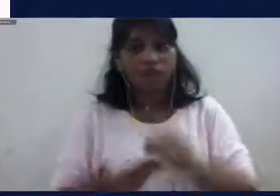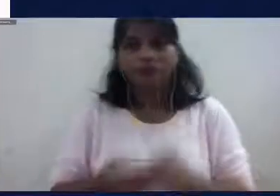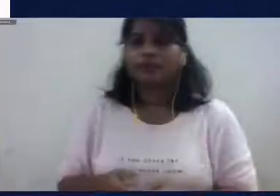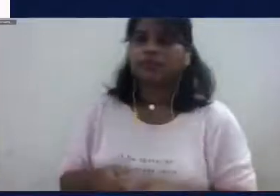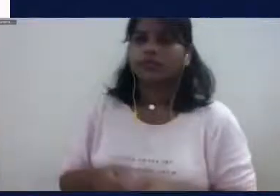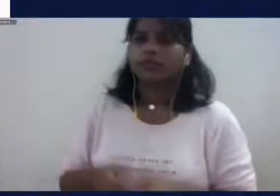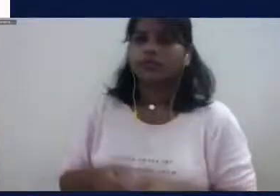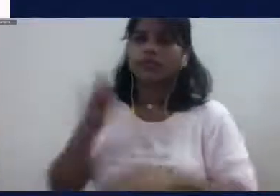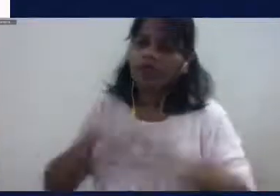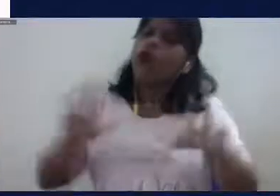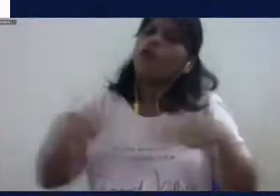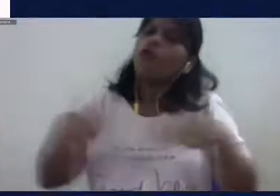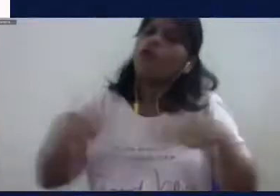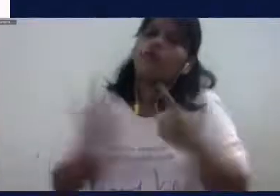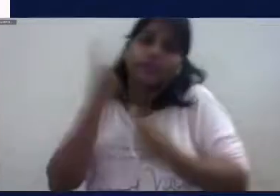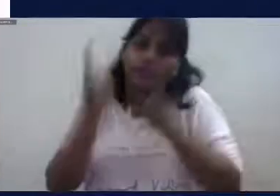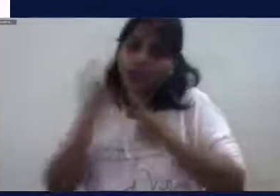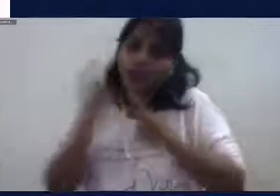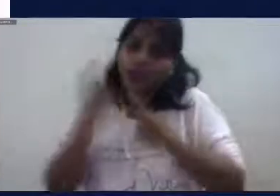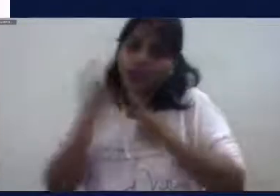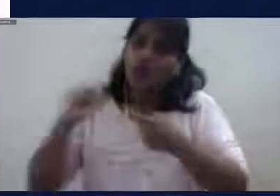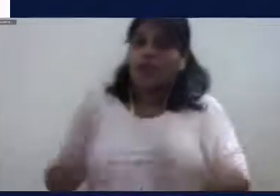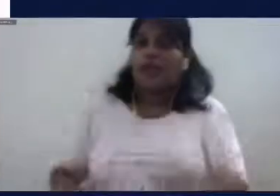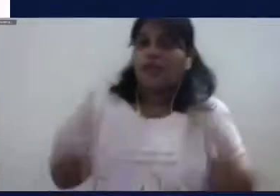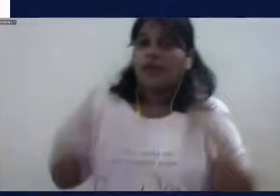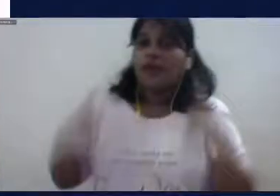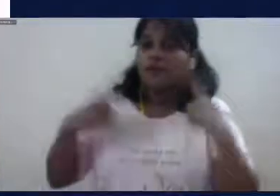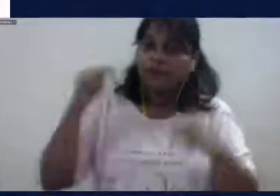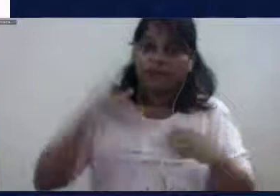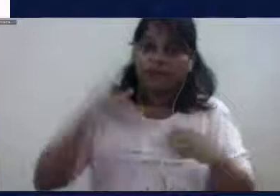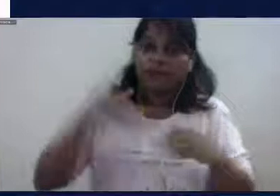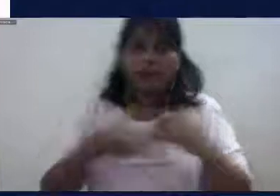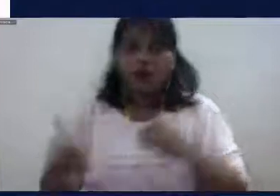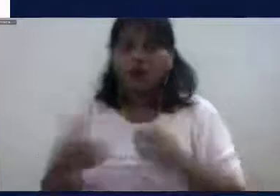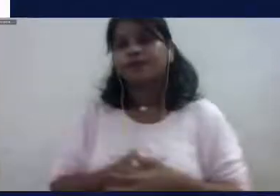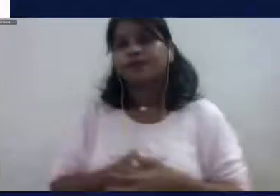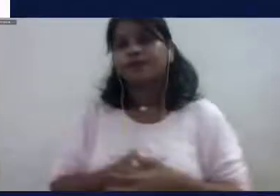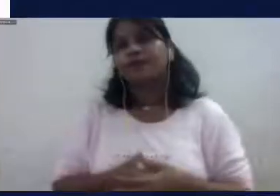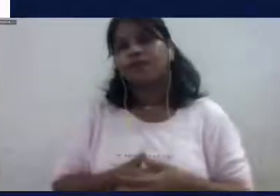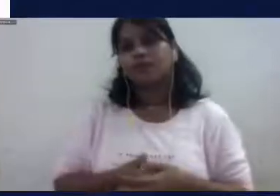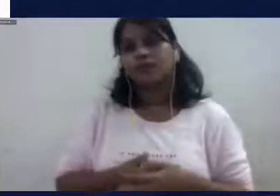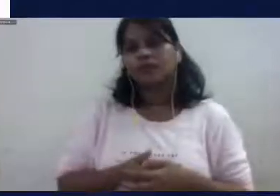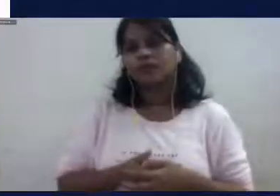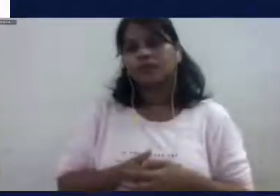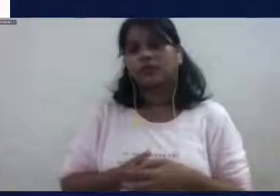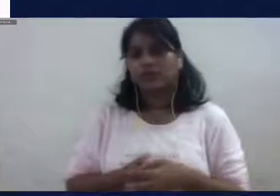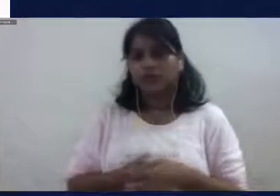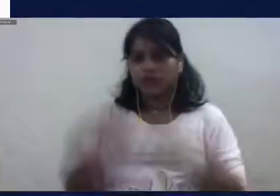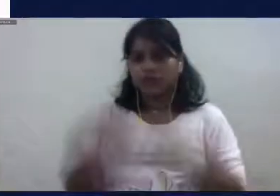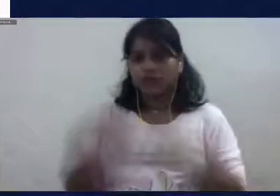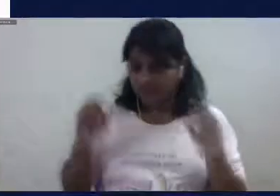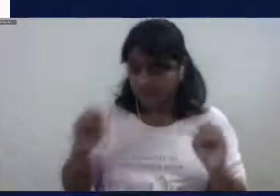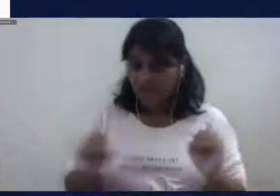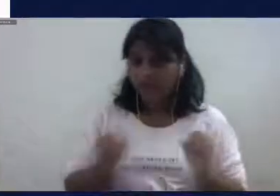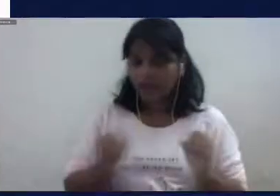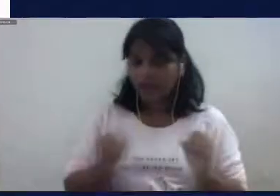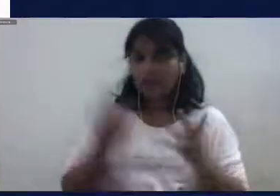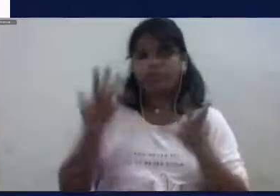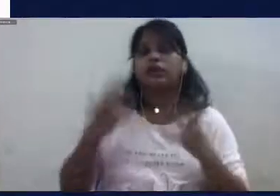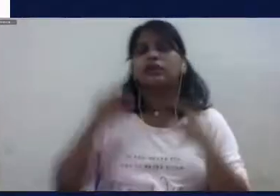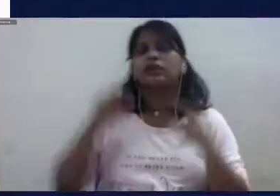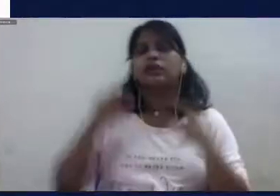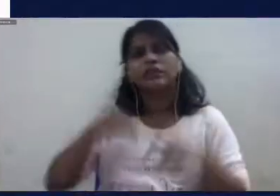than how we have been thinking our own lives till now. A startup of today needs